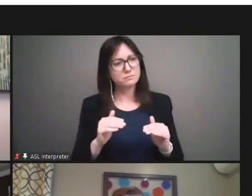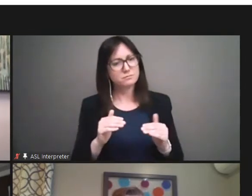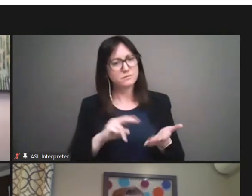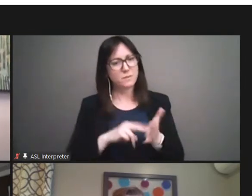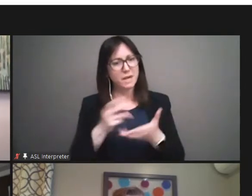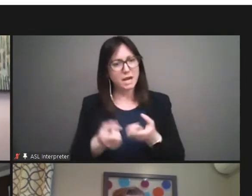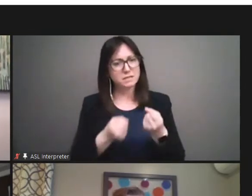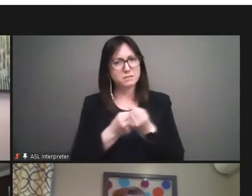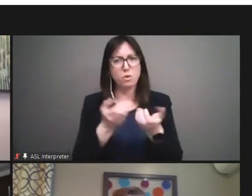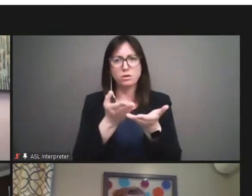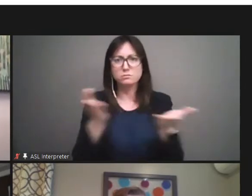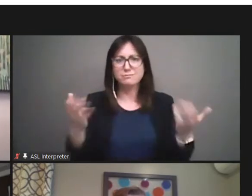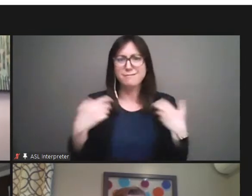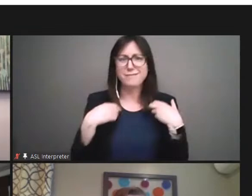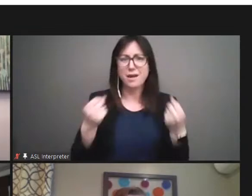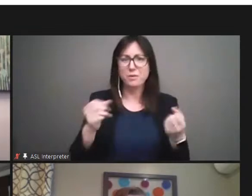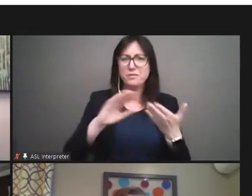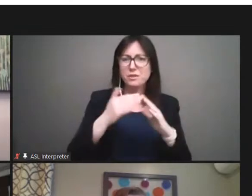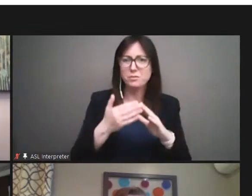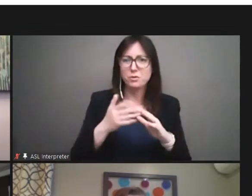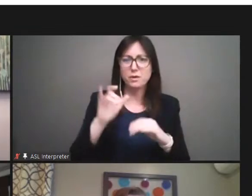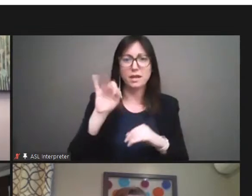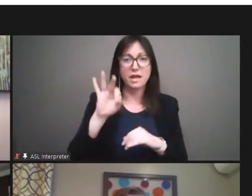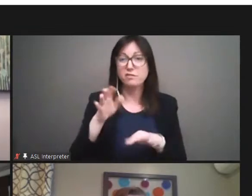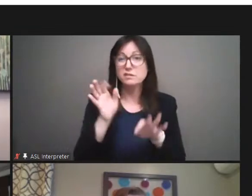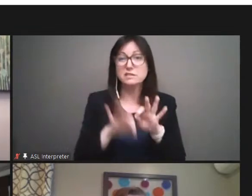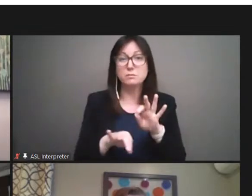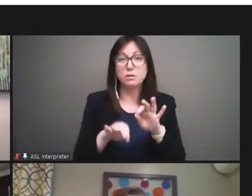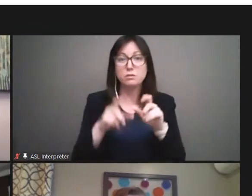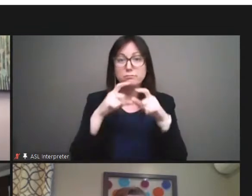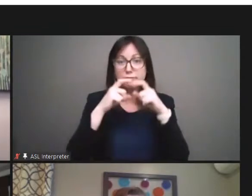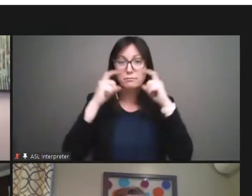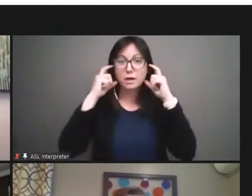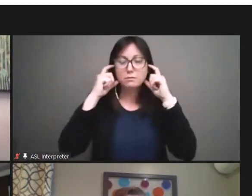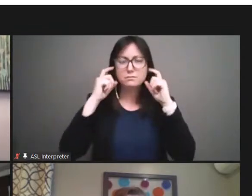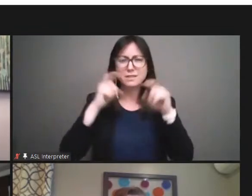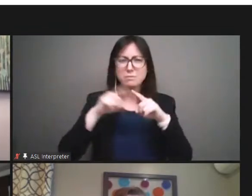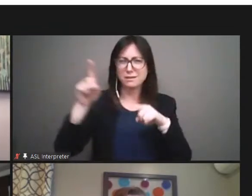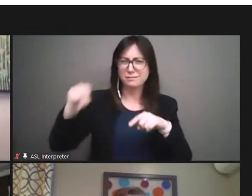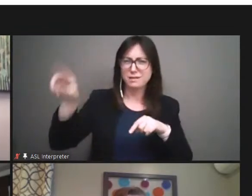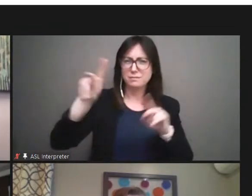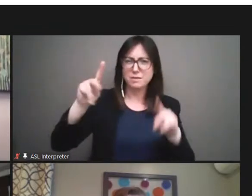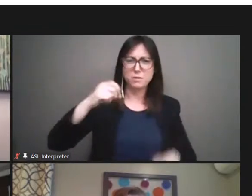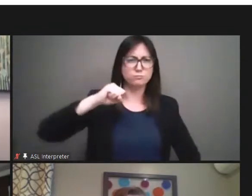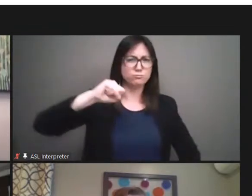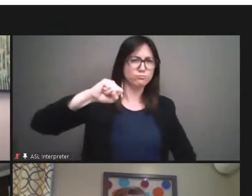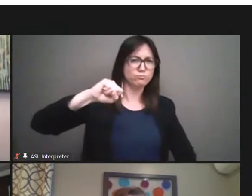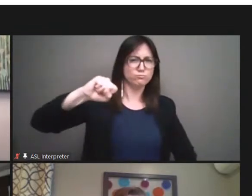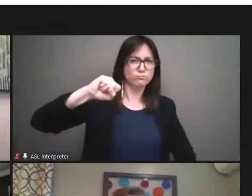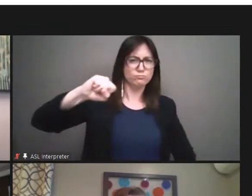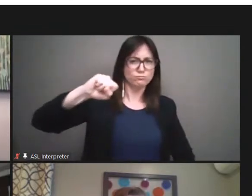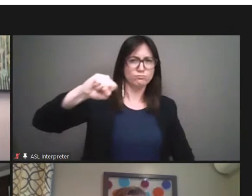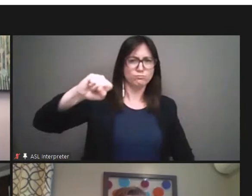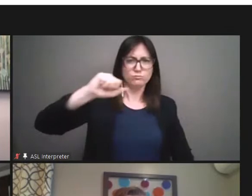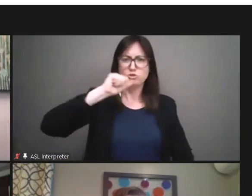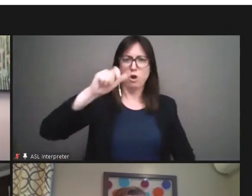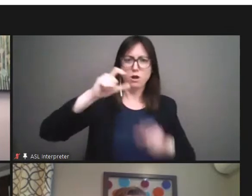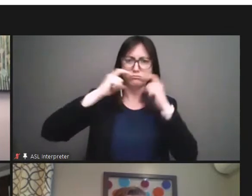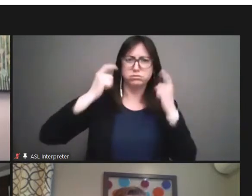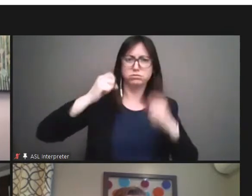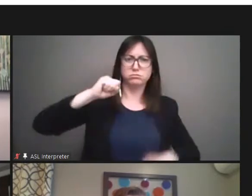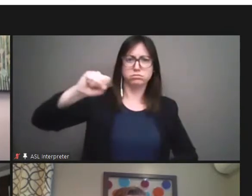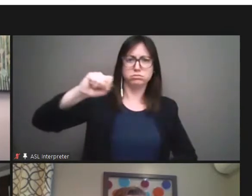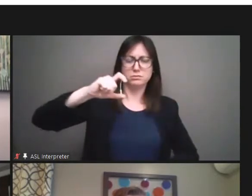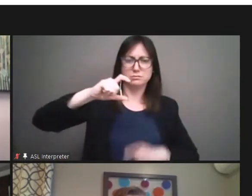measure, and to really look at how many people were so unwilling to do what it took to ensure the safety of